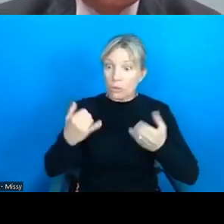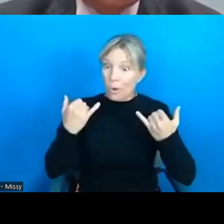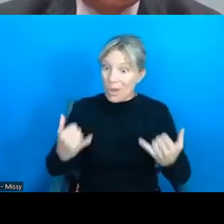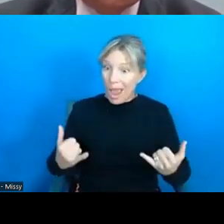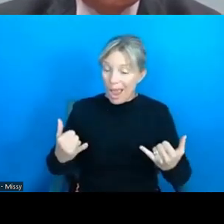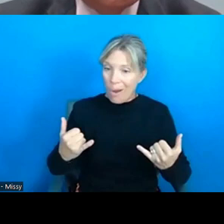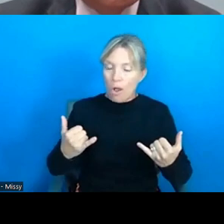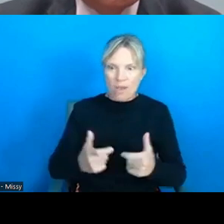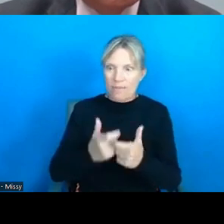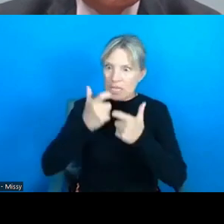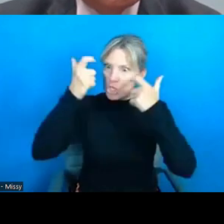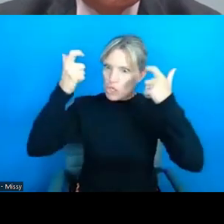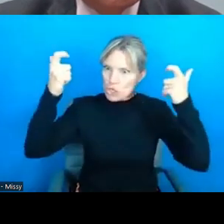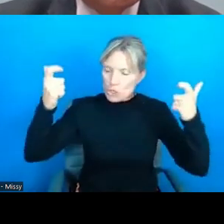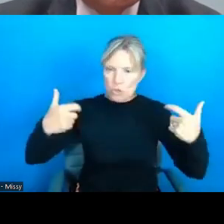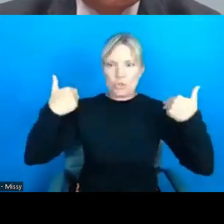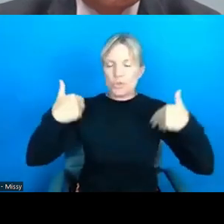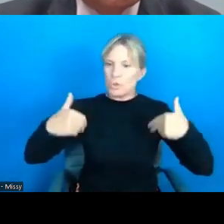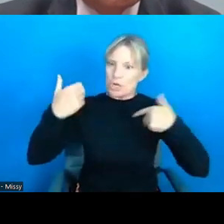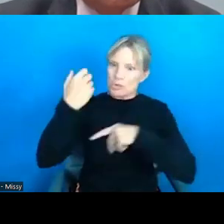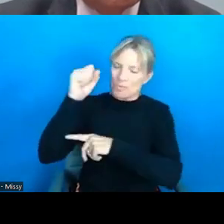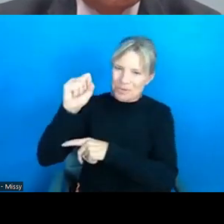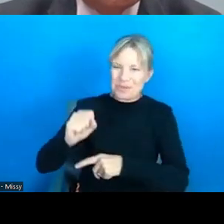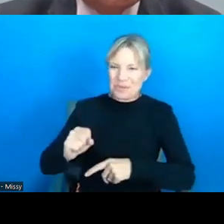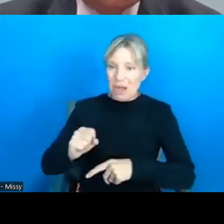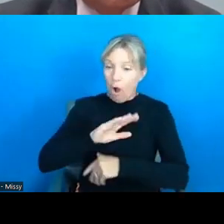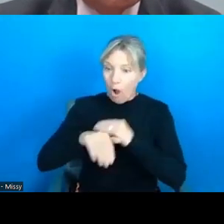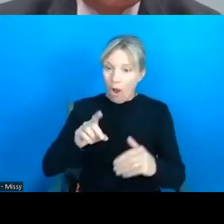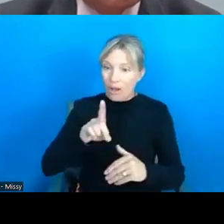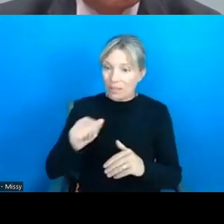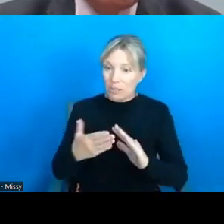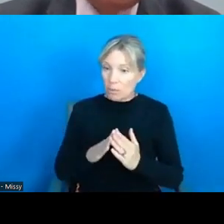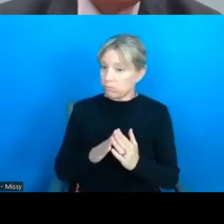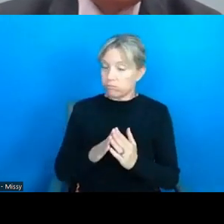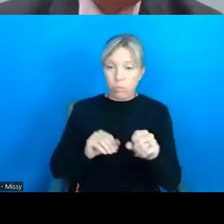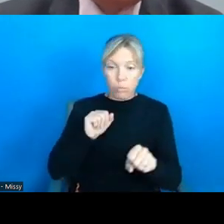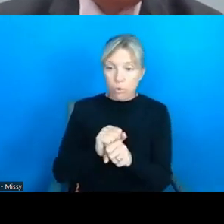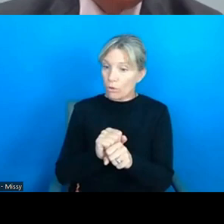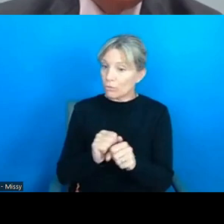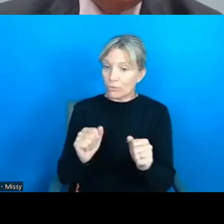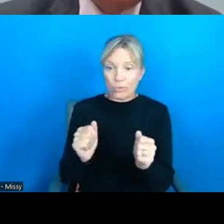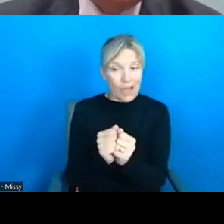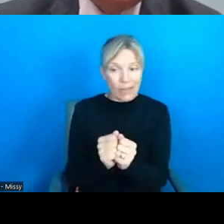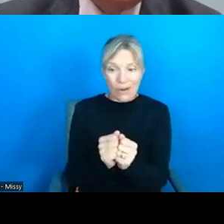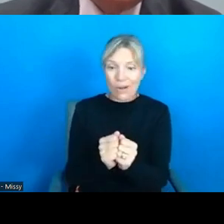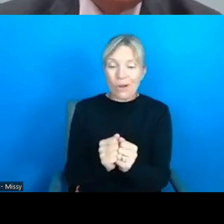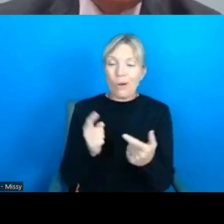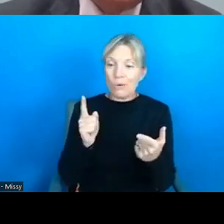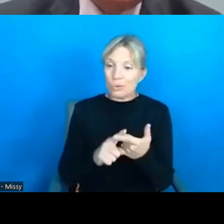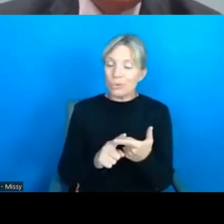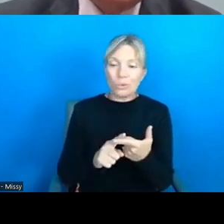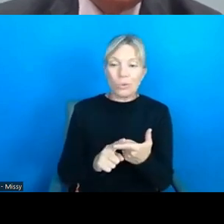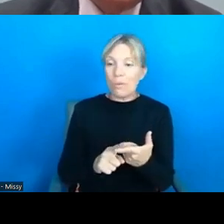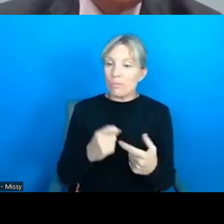huge kind of mini moment where all the disability community was working together to gain one